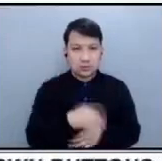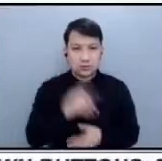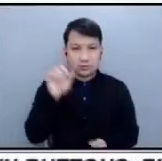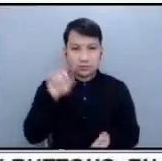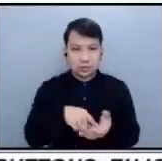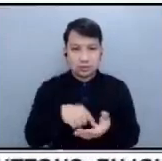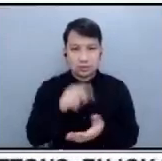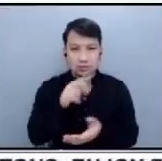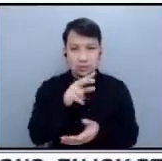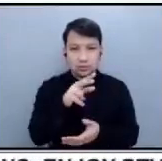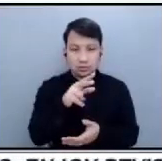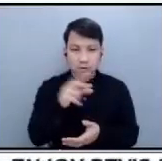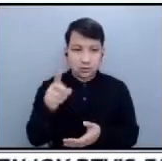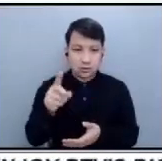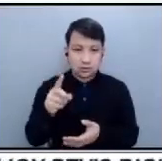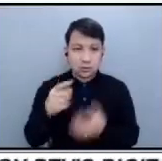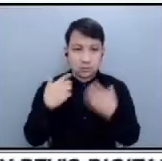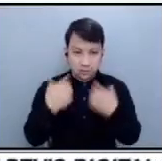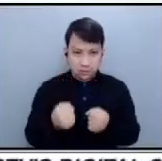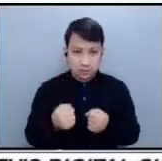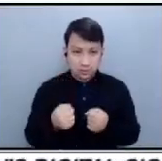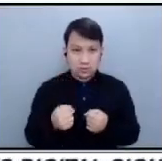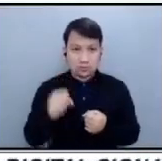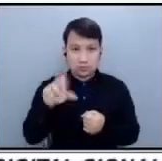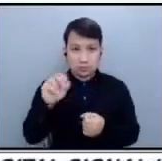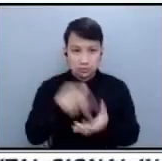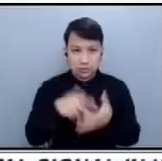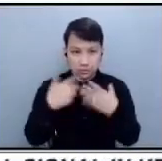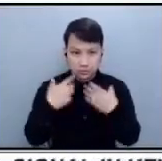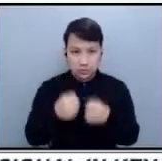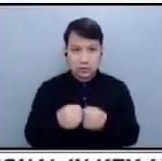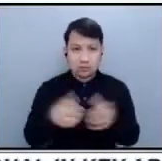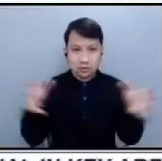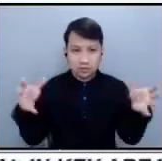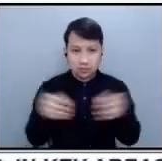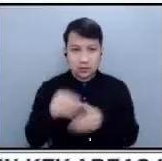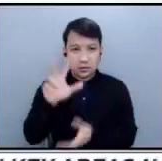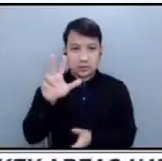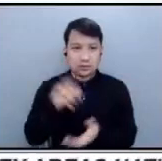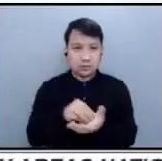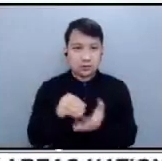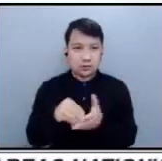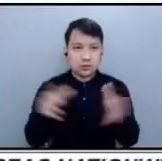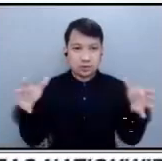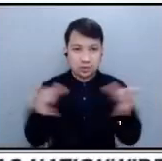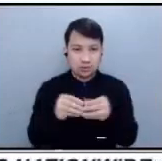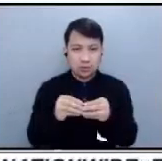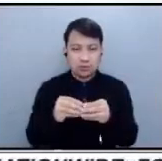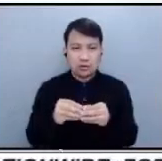thirty four in a month anakin yet nasa three million four hundred seventy two thousand